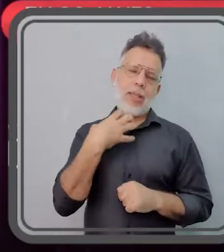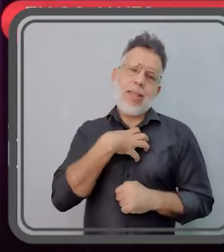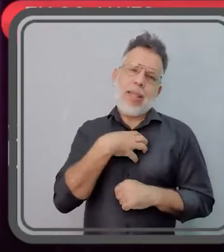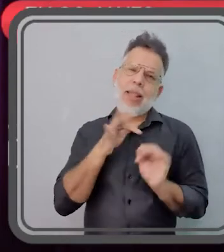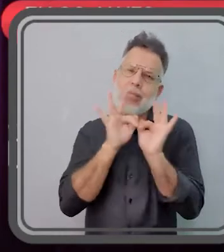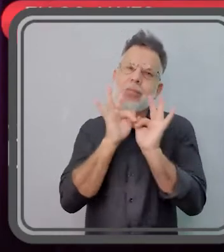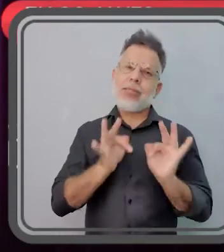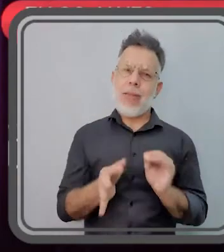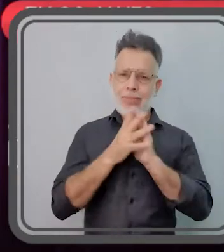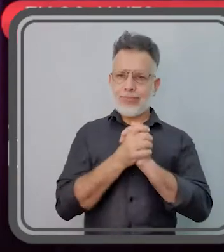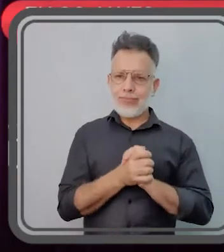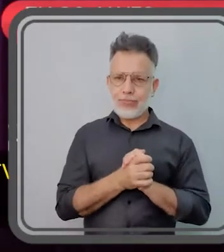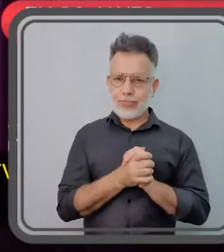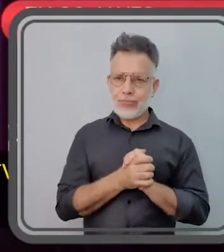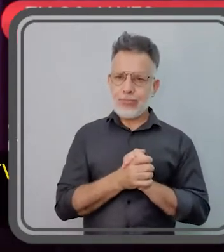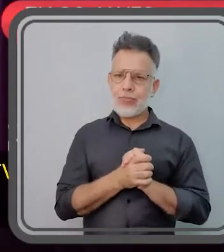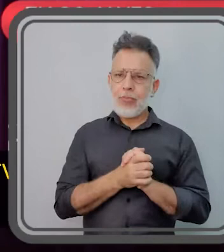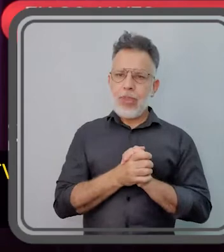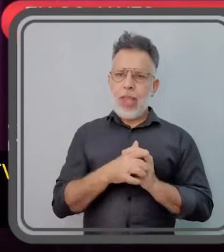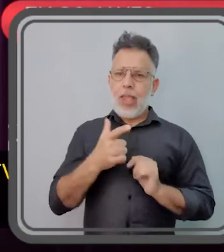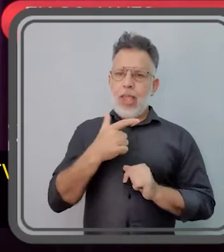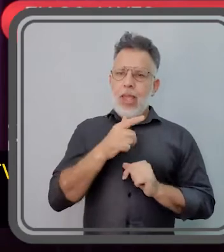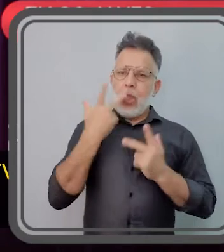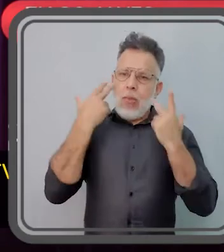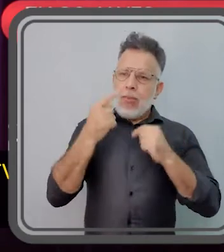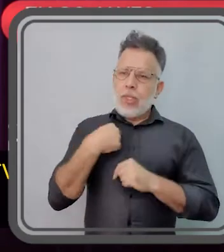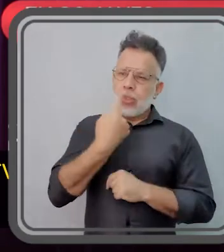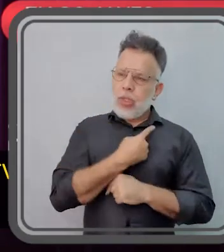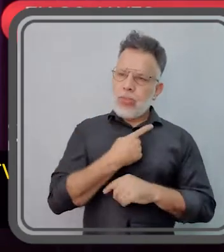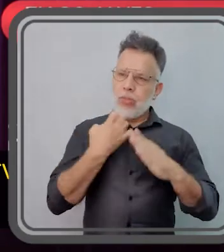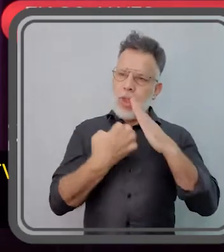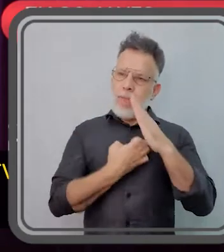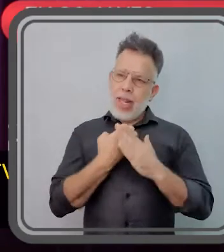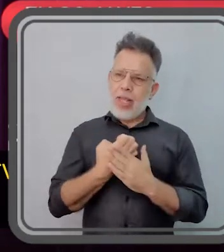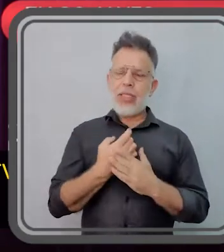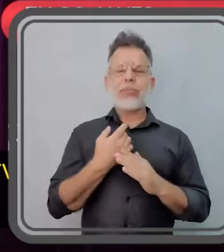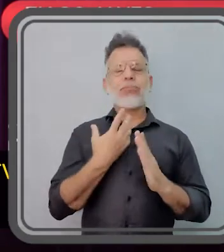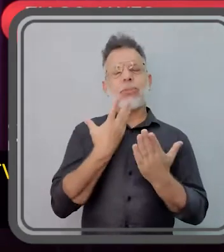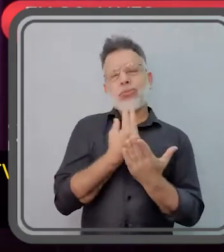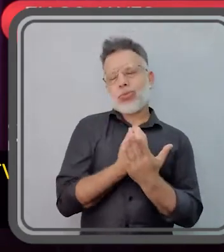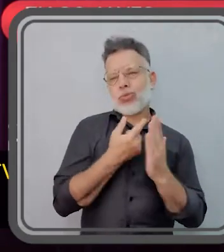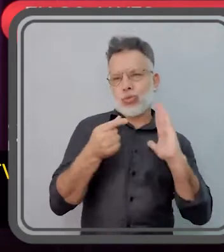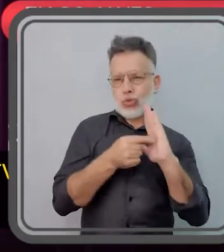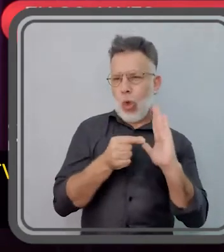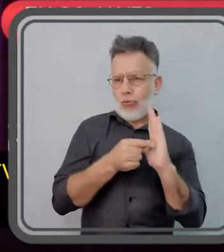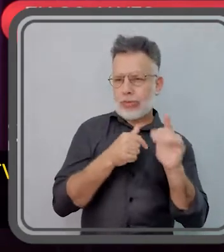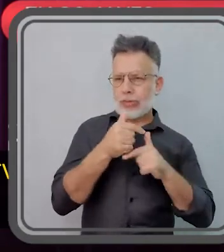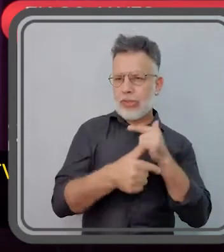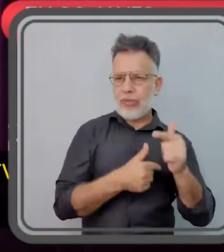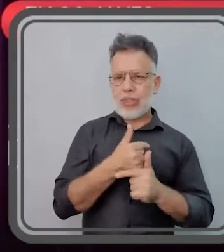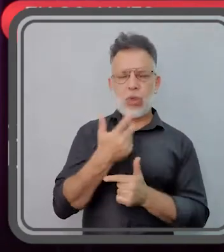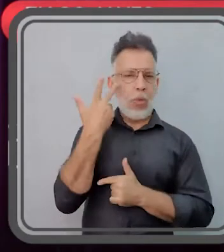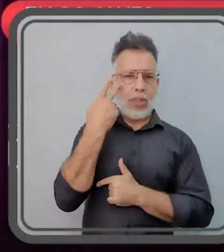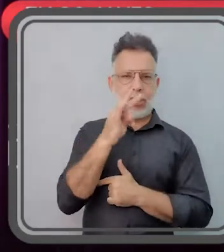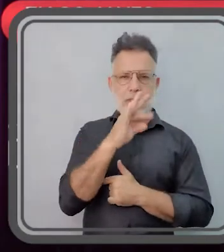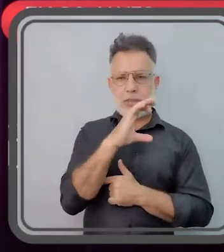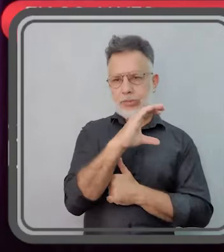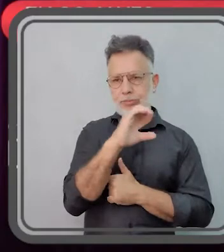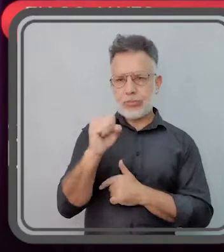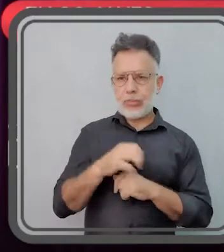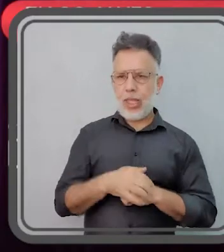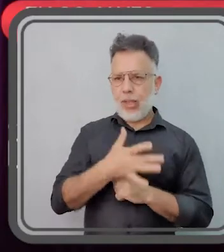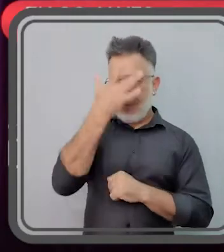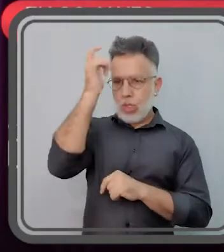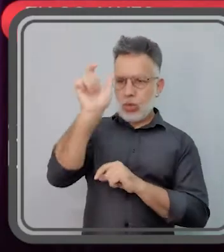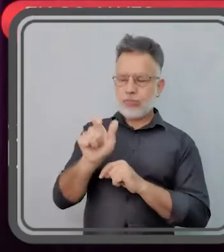as clearly as I can. So a TCSer, typically, since we are a software services company, typically a TCSer would be a